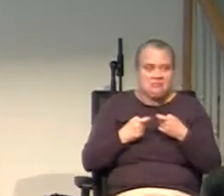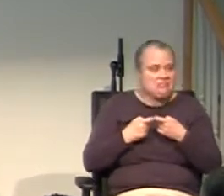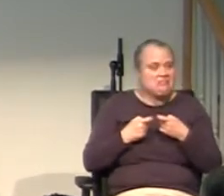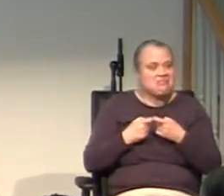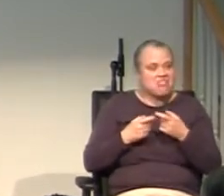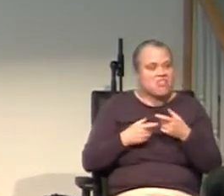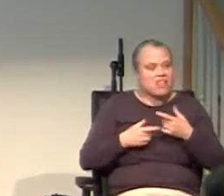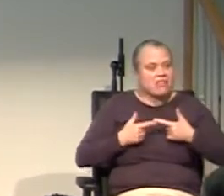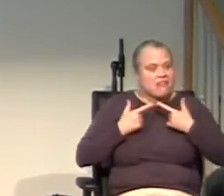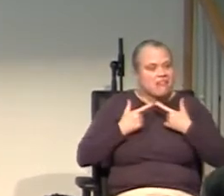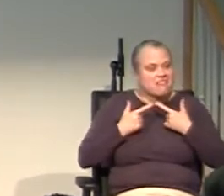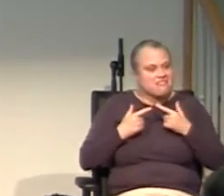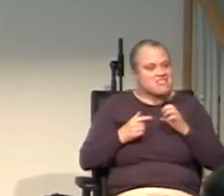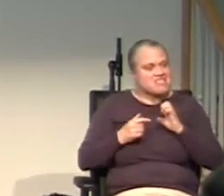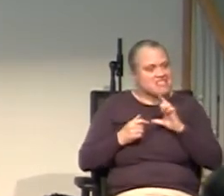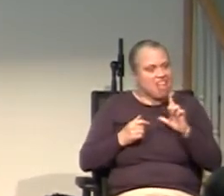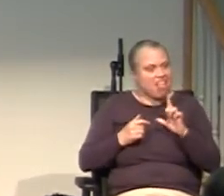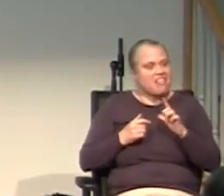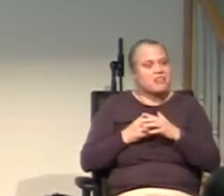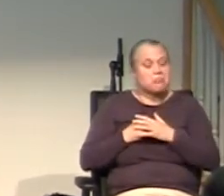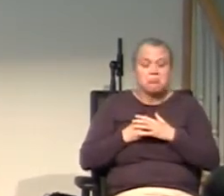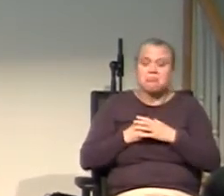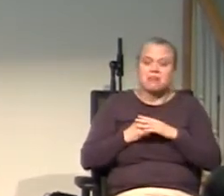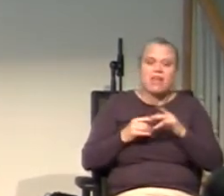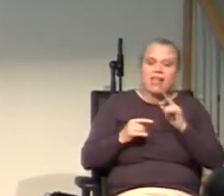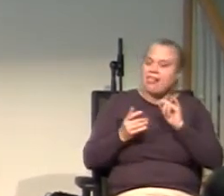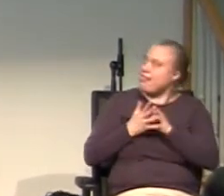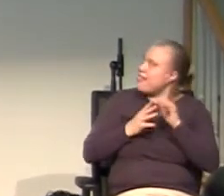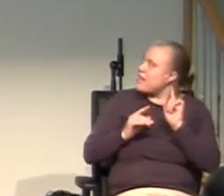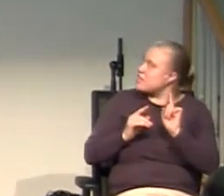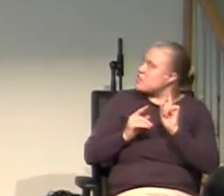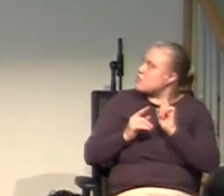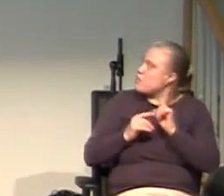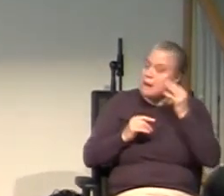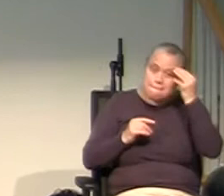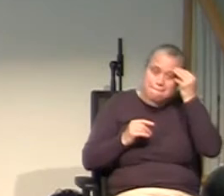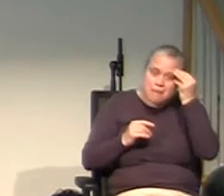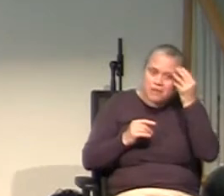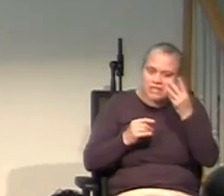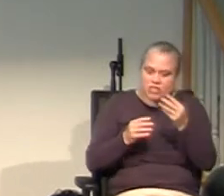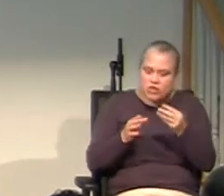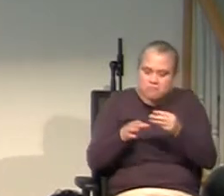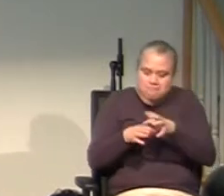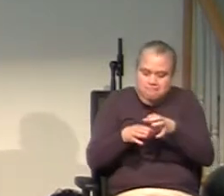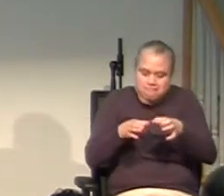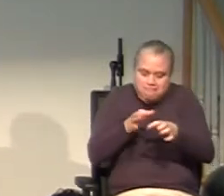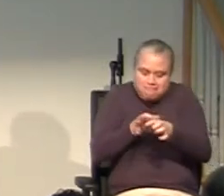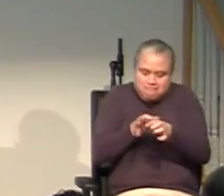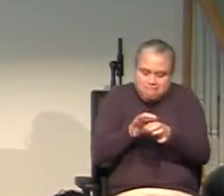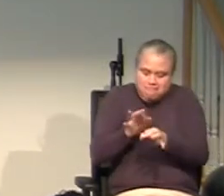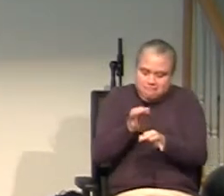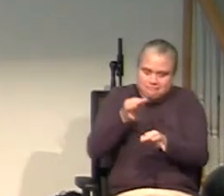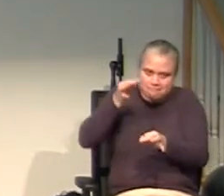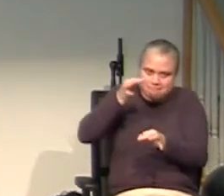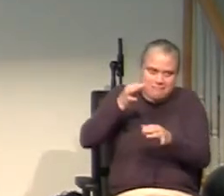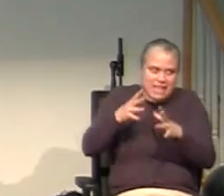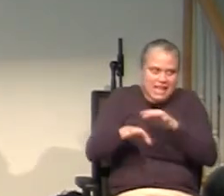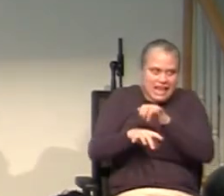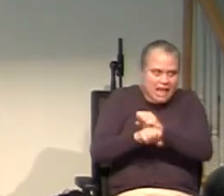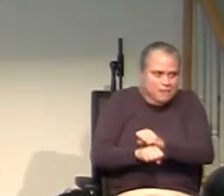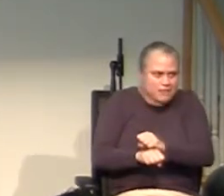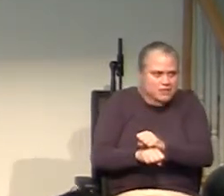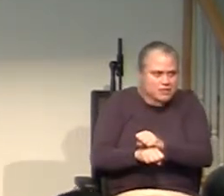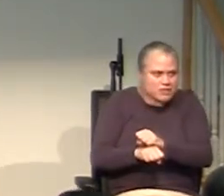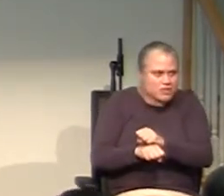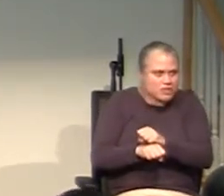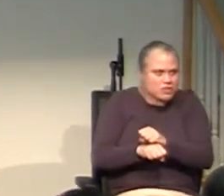aspect of our brains, is where memories, I believe, are located, but habits especially are. And so say you have